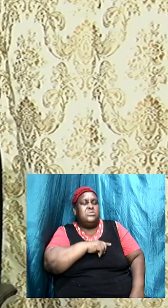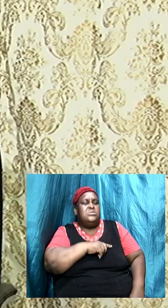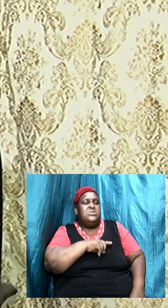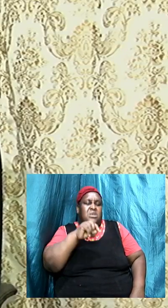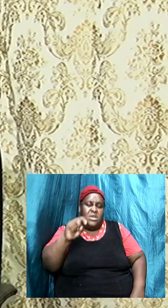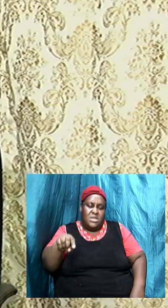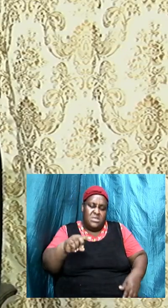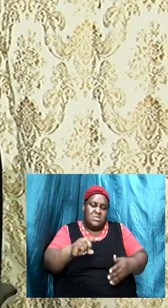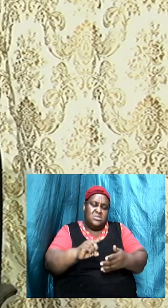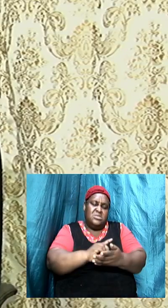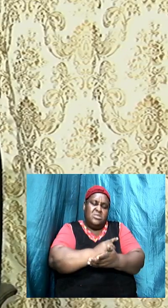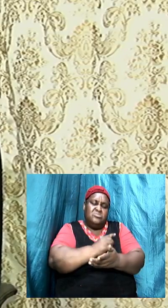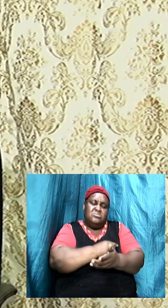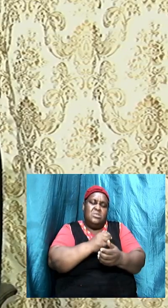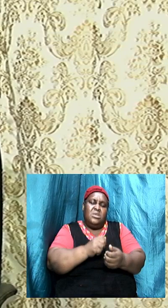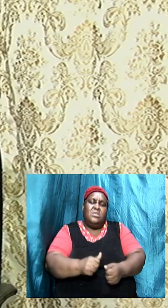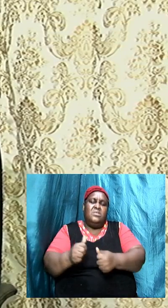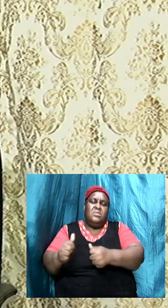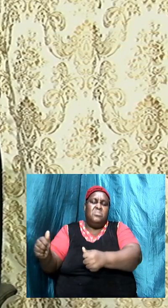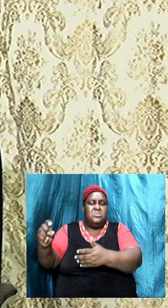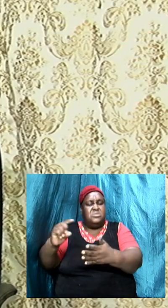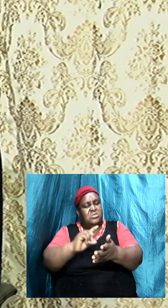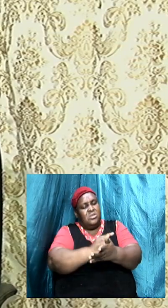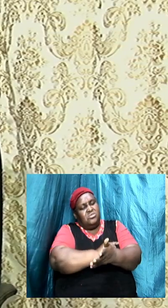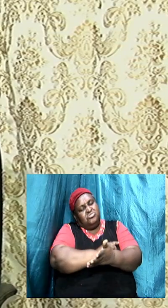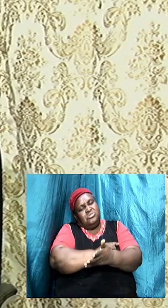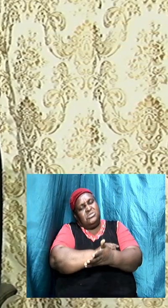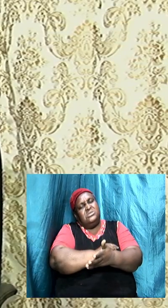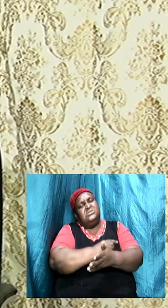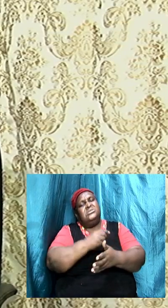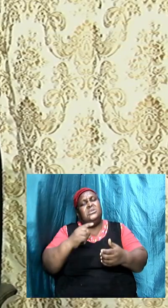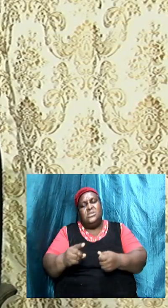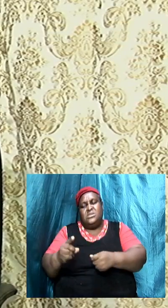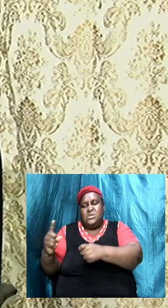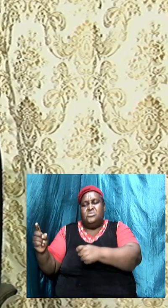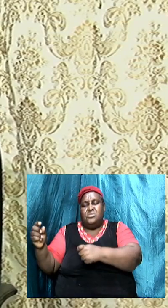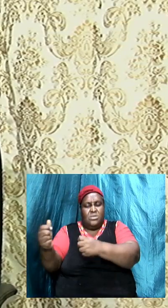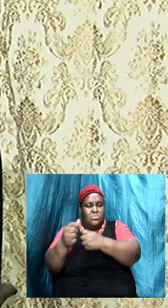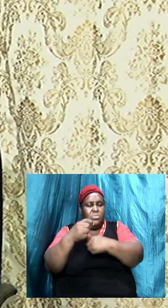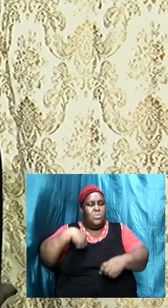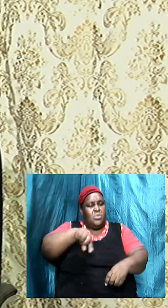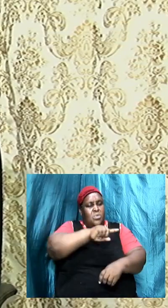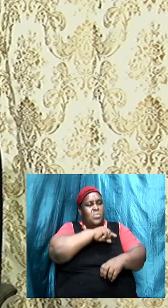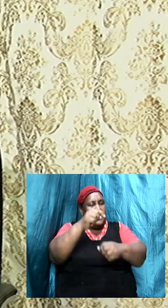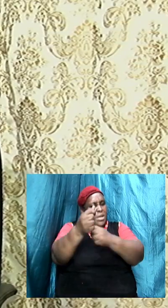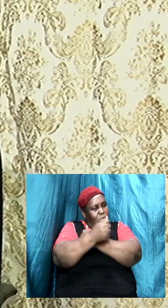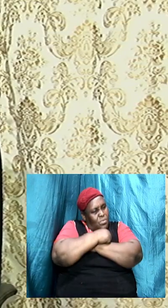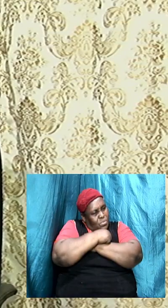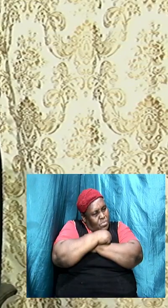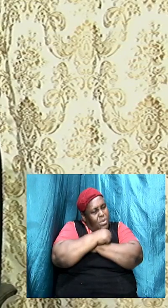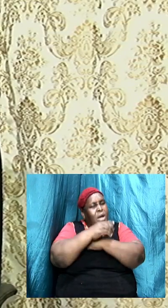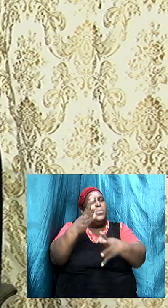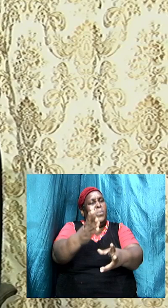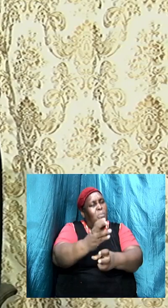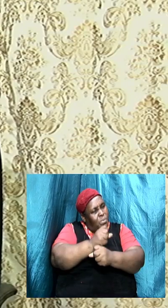this doctrine, the apostle doctrine, the doctrine that we embrace, the doctrine that we hold on